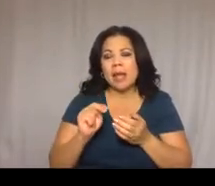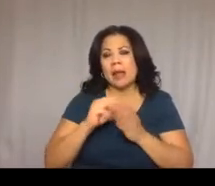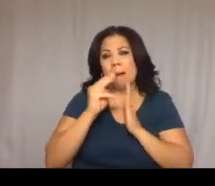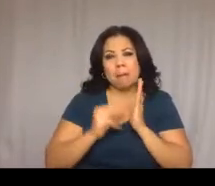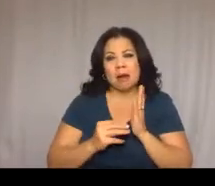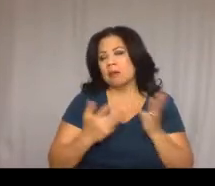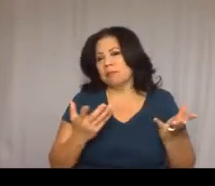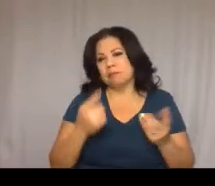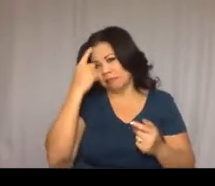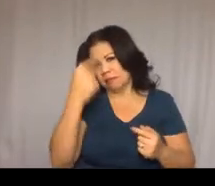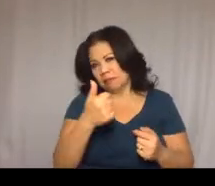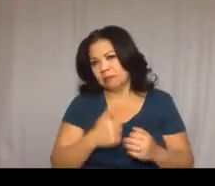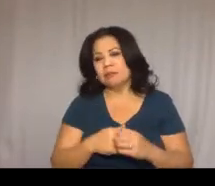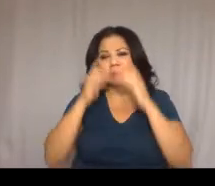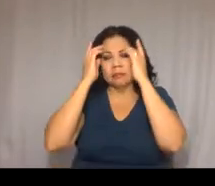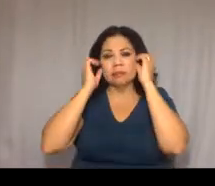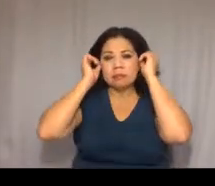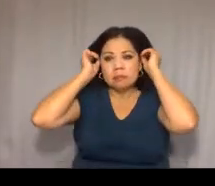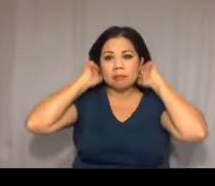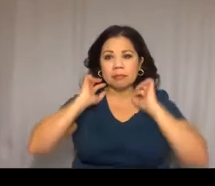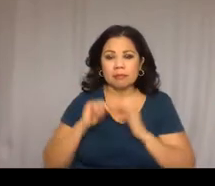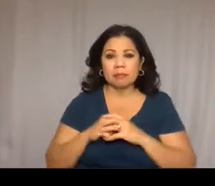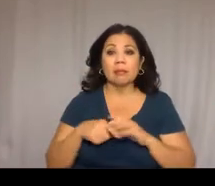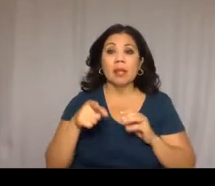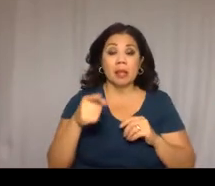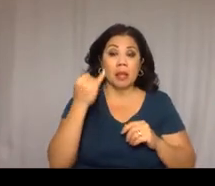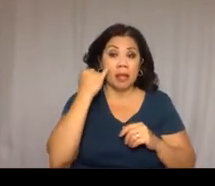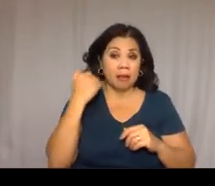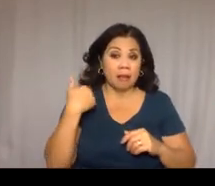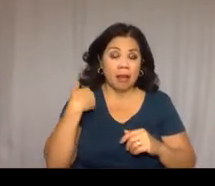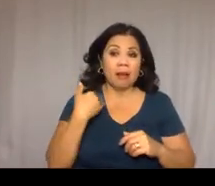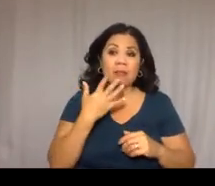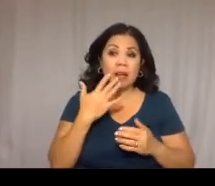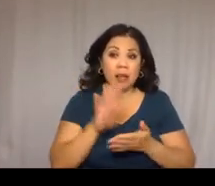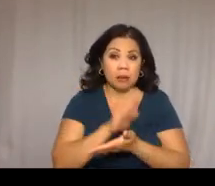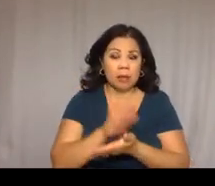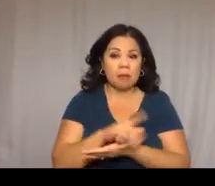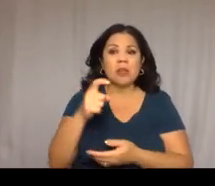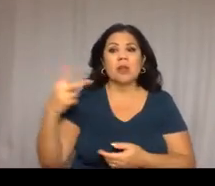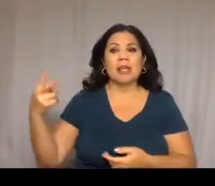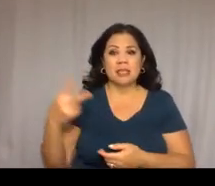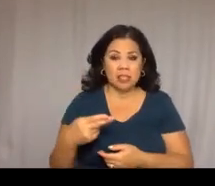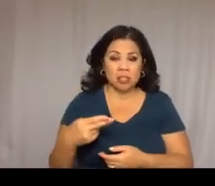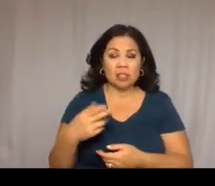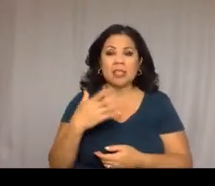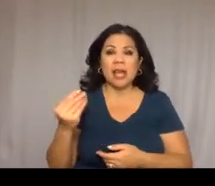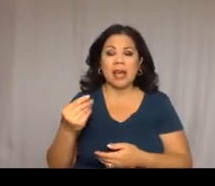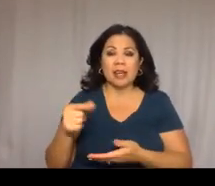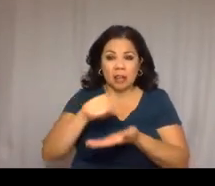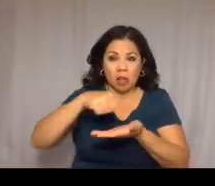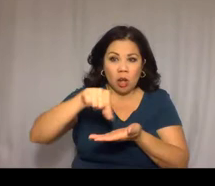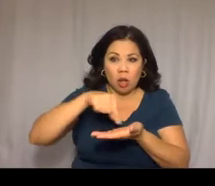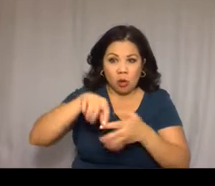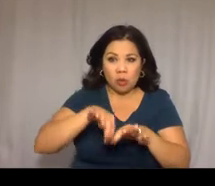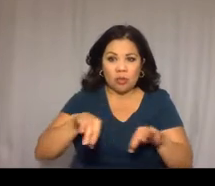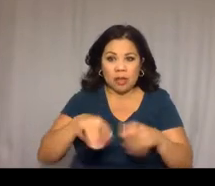marker. Those of you who have colored paper will also need a pair of scissors and a glue stick. So